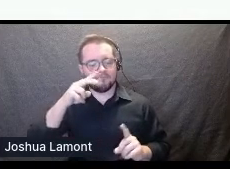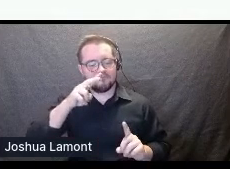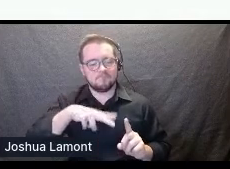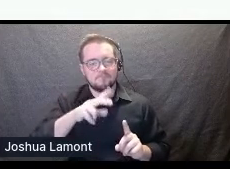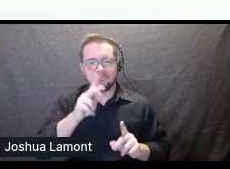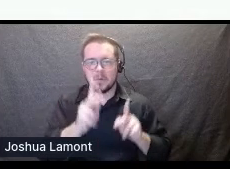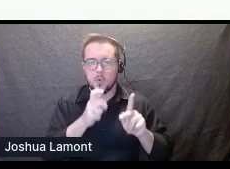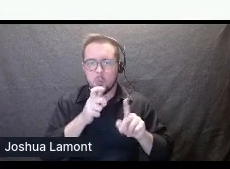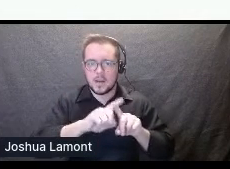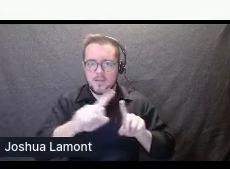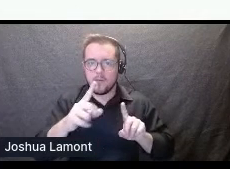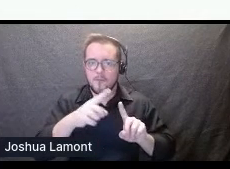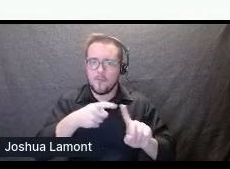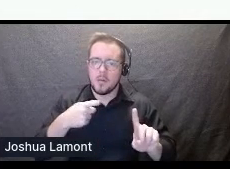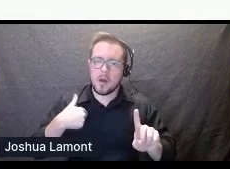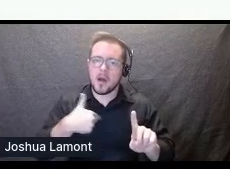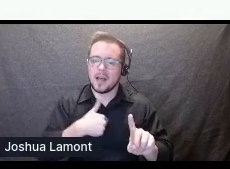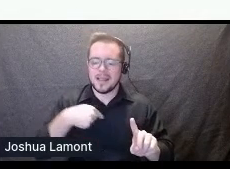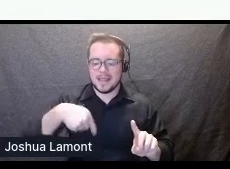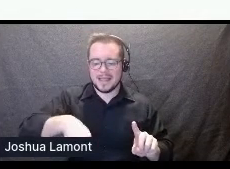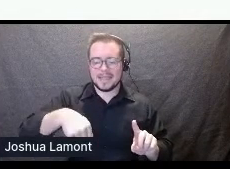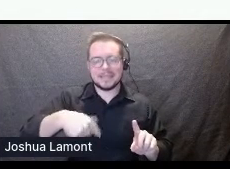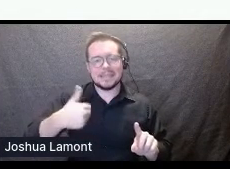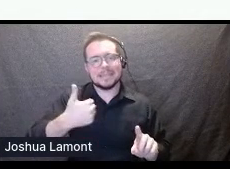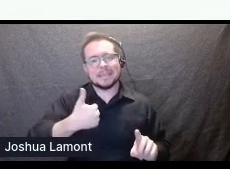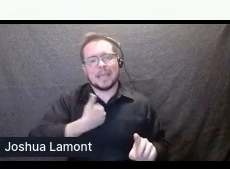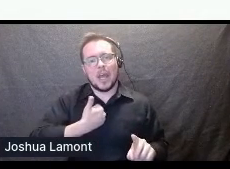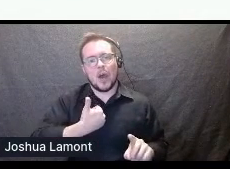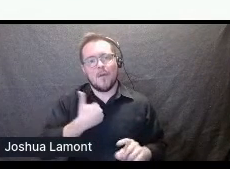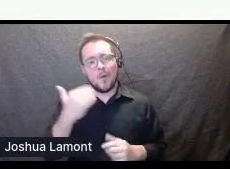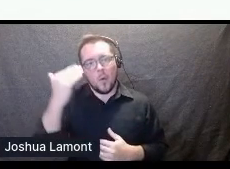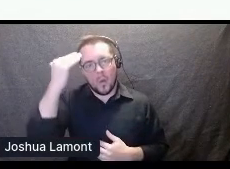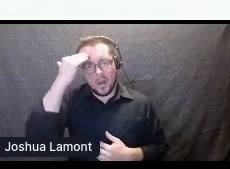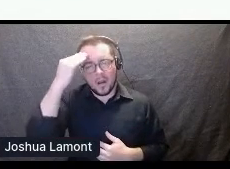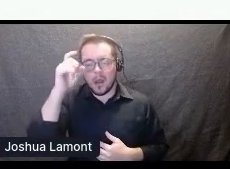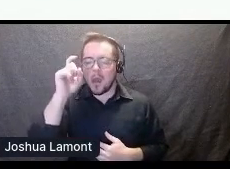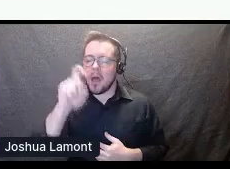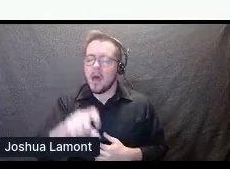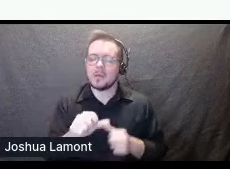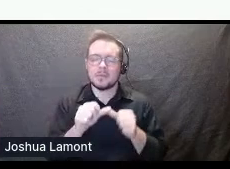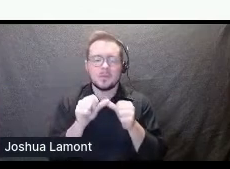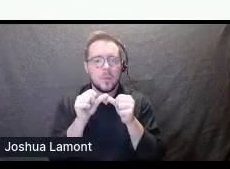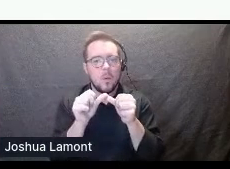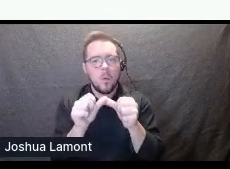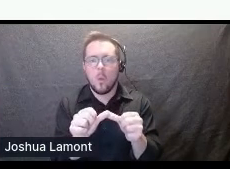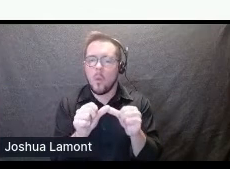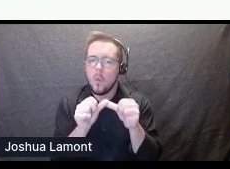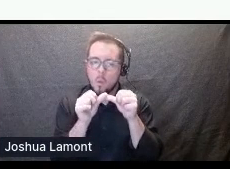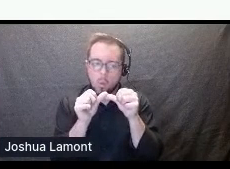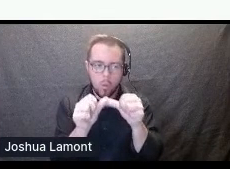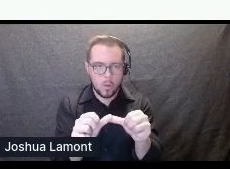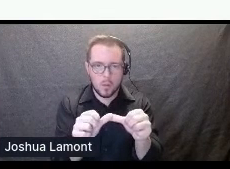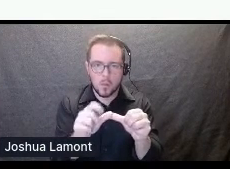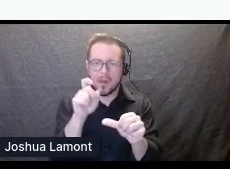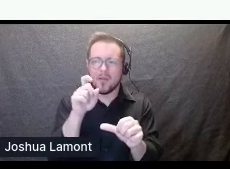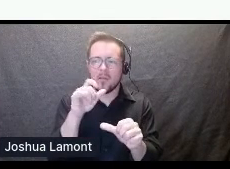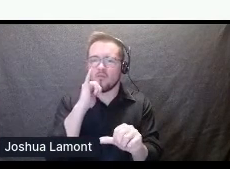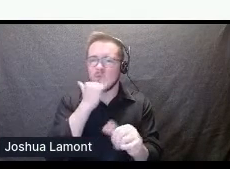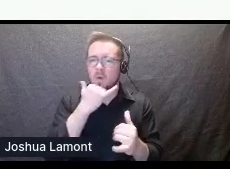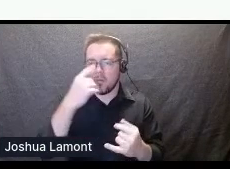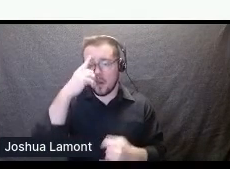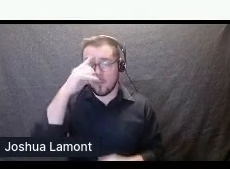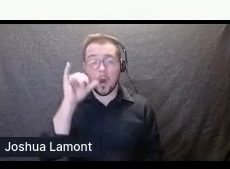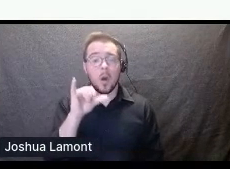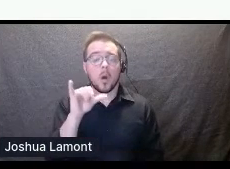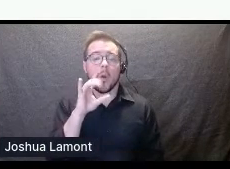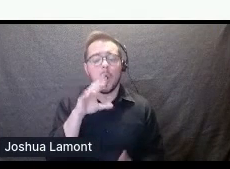This self-awareness has to be an ongoing practice. We really have the wrong mindset if we think we're going to be able to